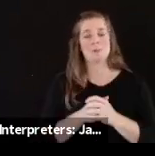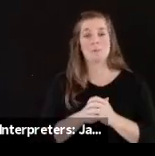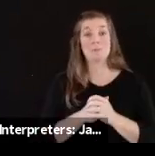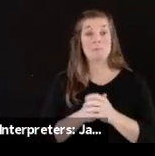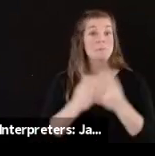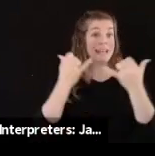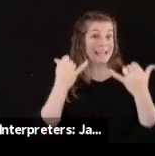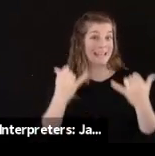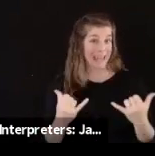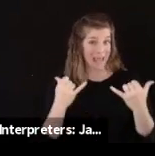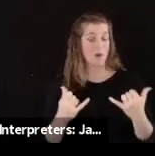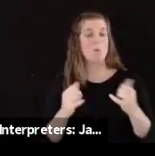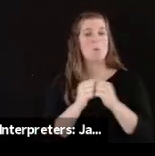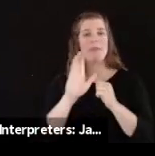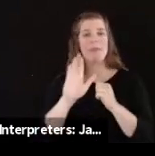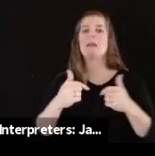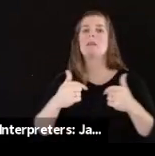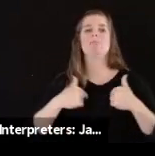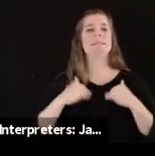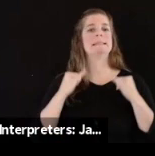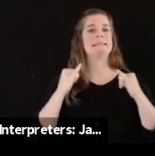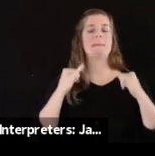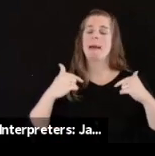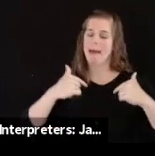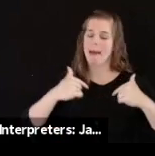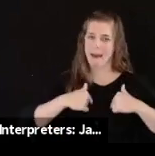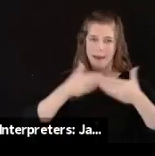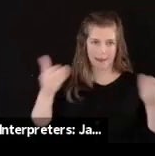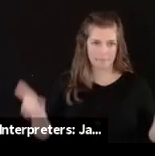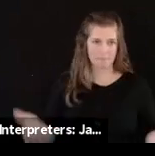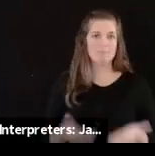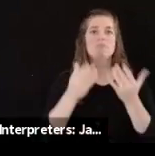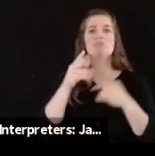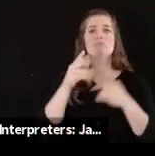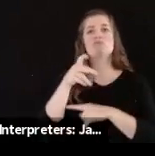I will say that I am present with you as well. Thank you.